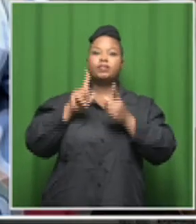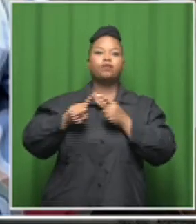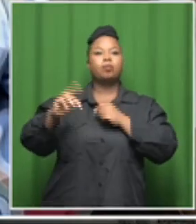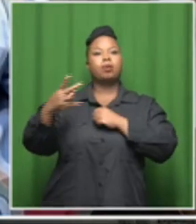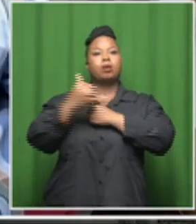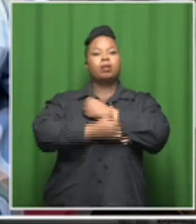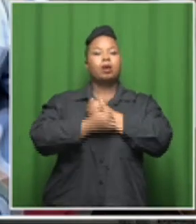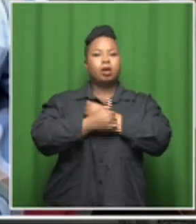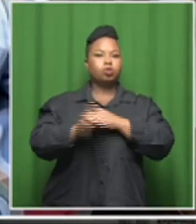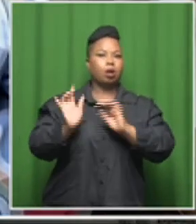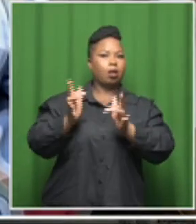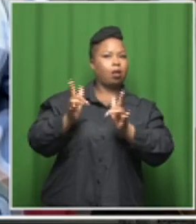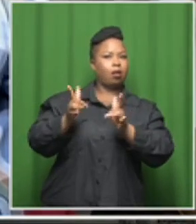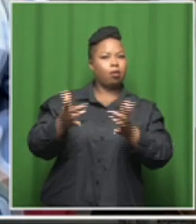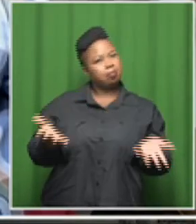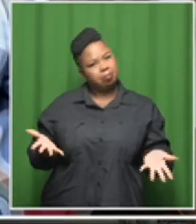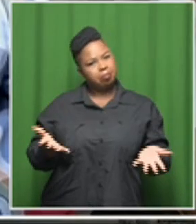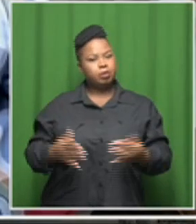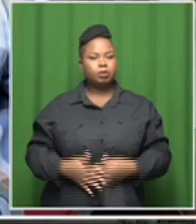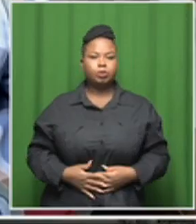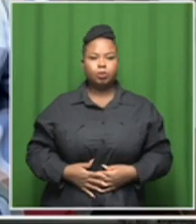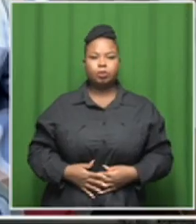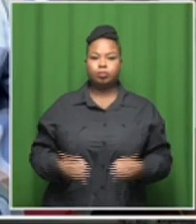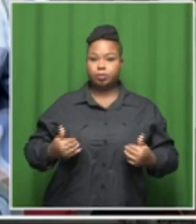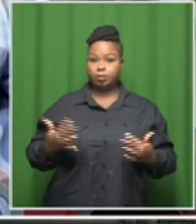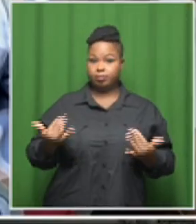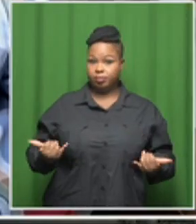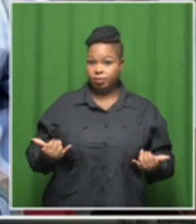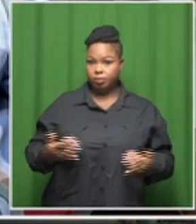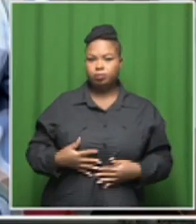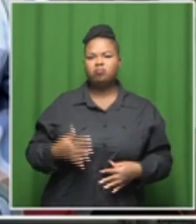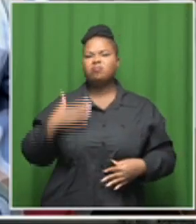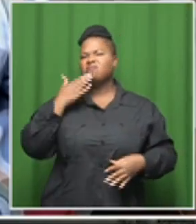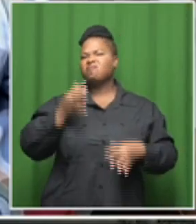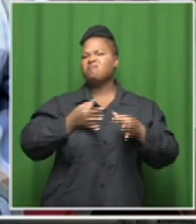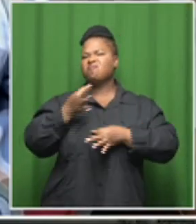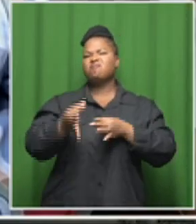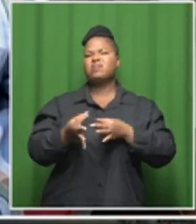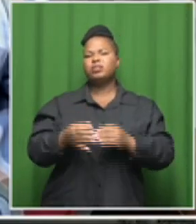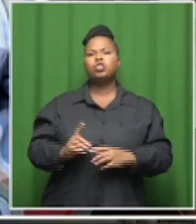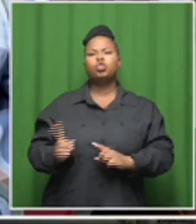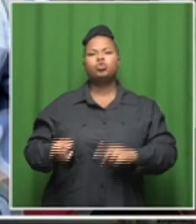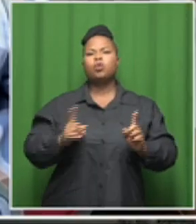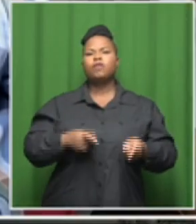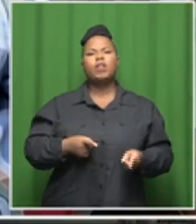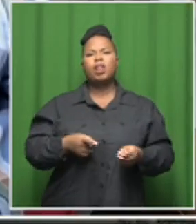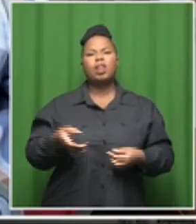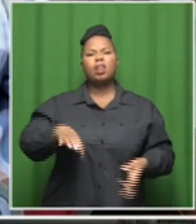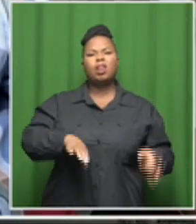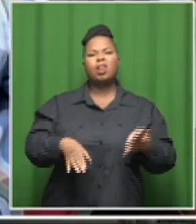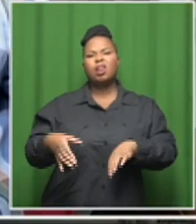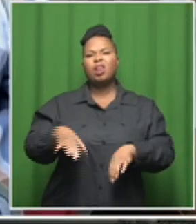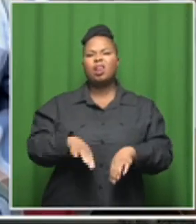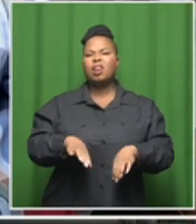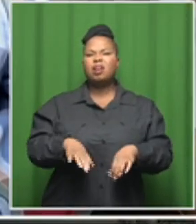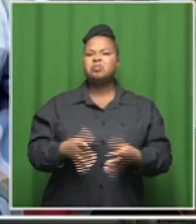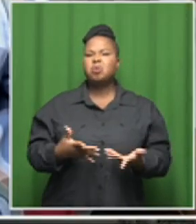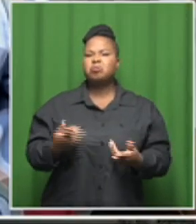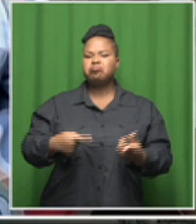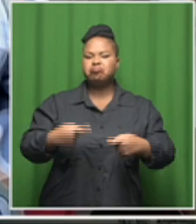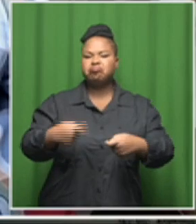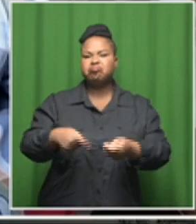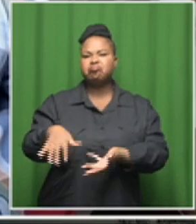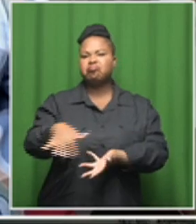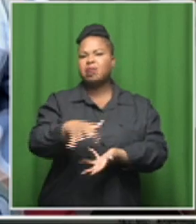and watching this right now, let's start by just explaining what a Stokvel is and what the roots of